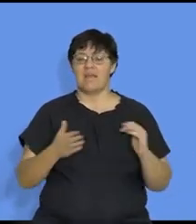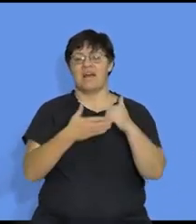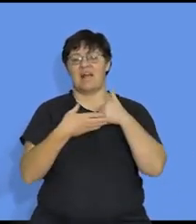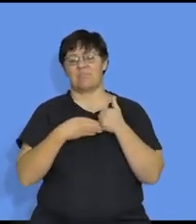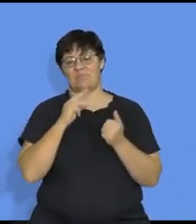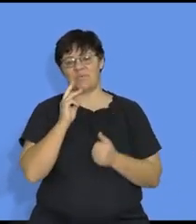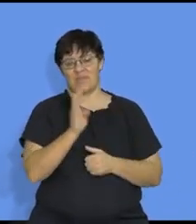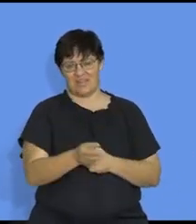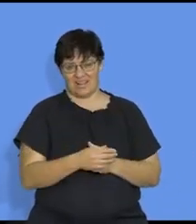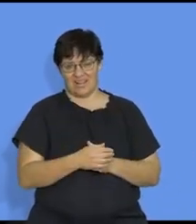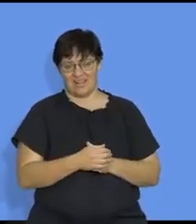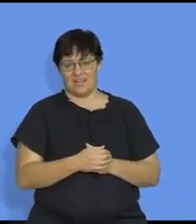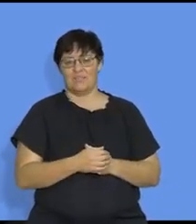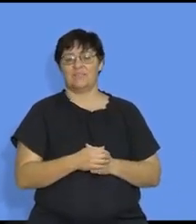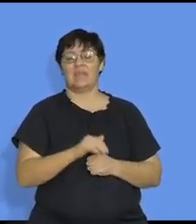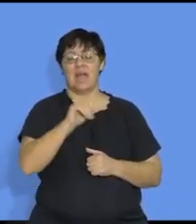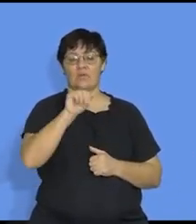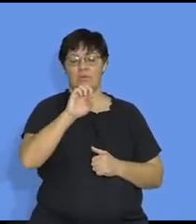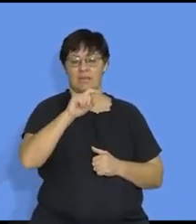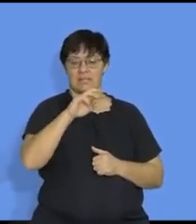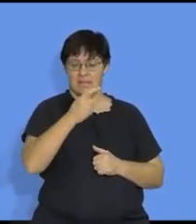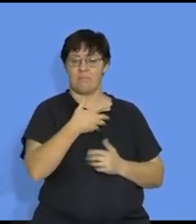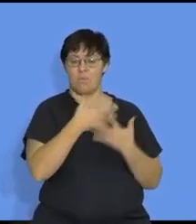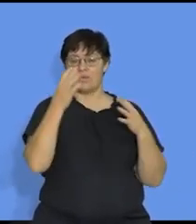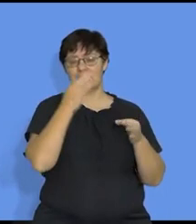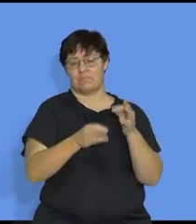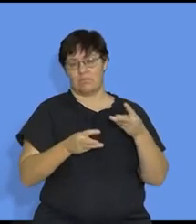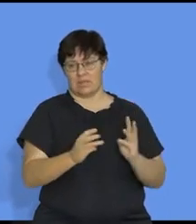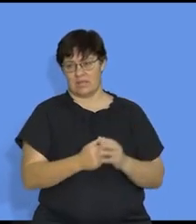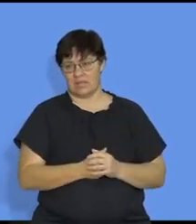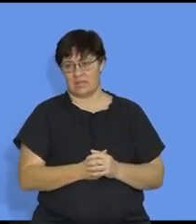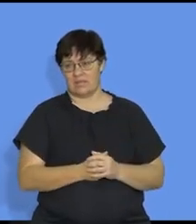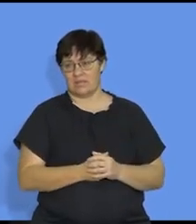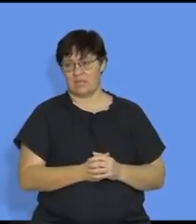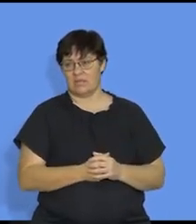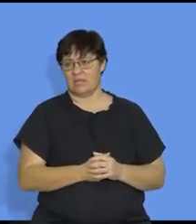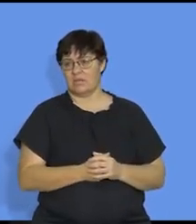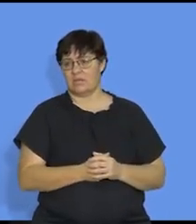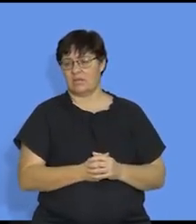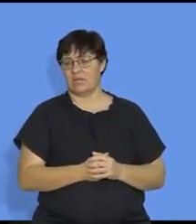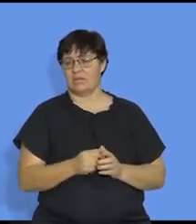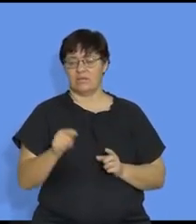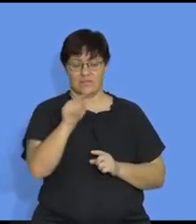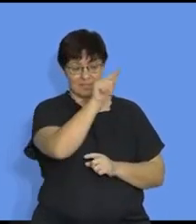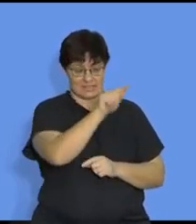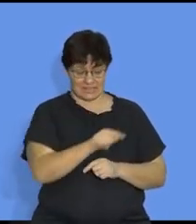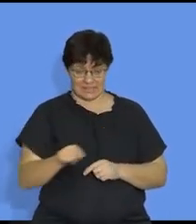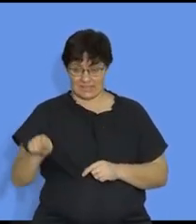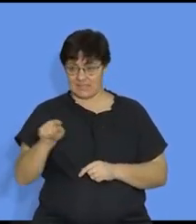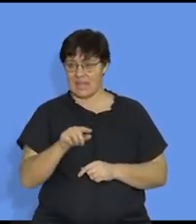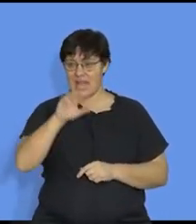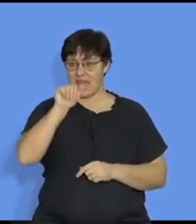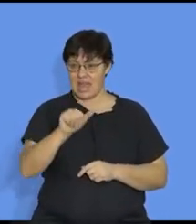help me write an arithmetic series in a simpler form. Because I can replace